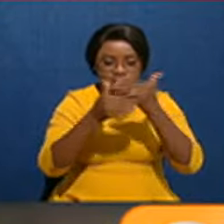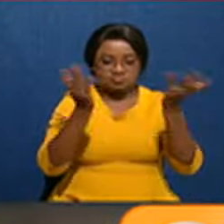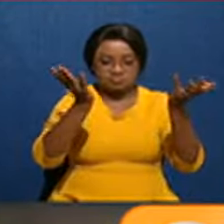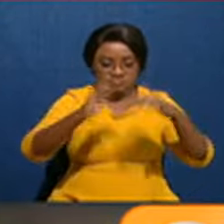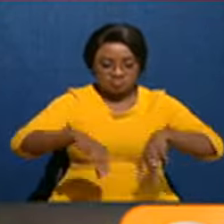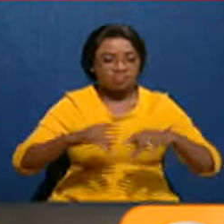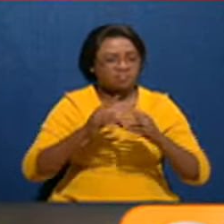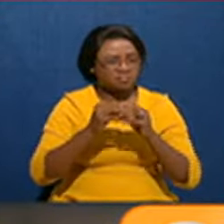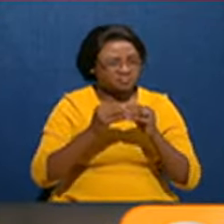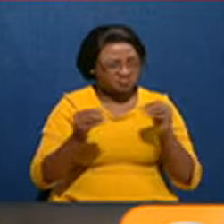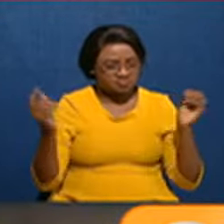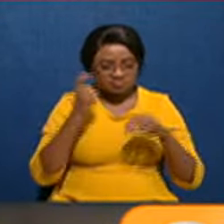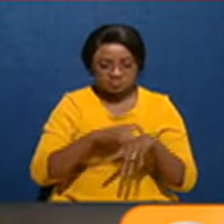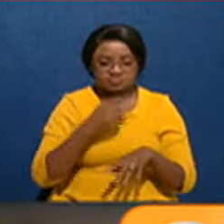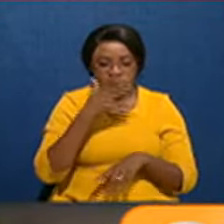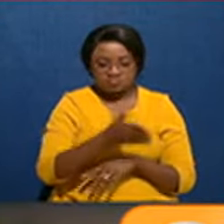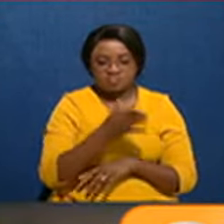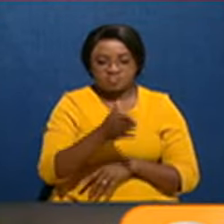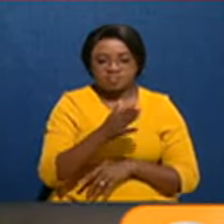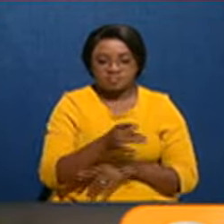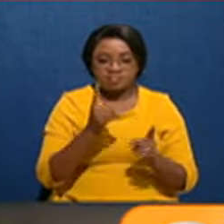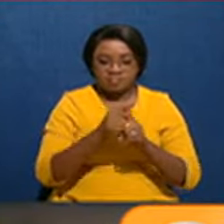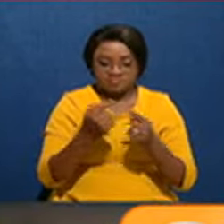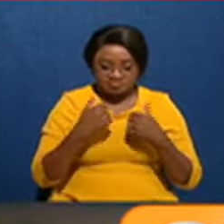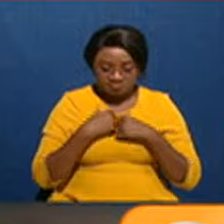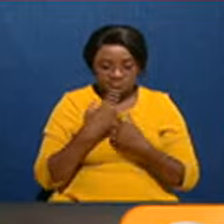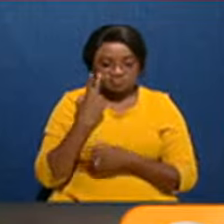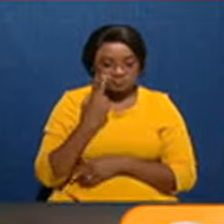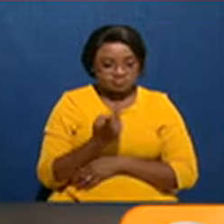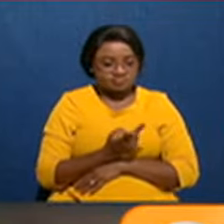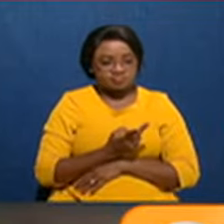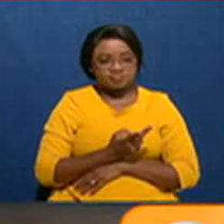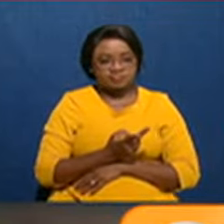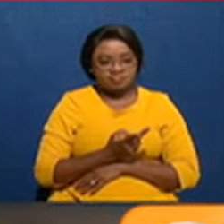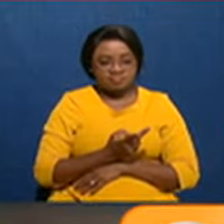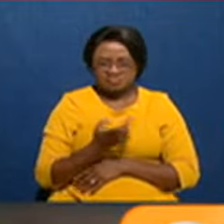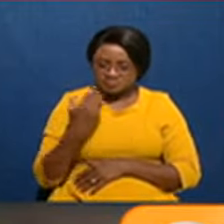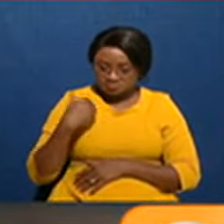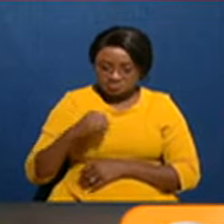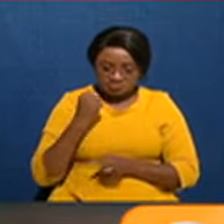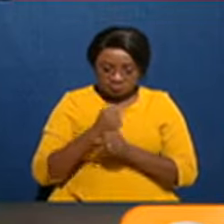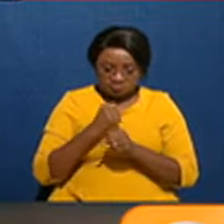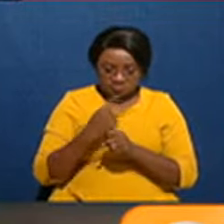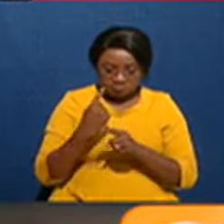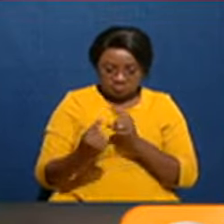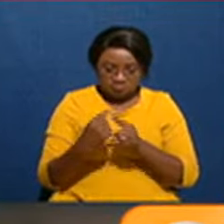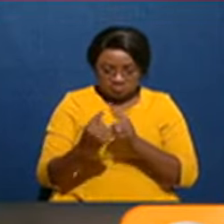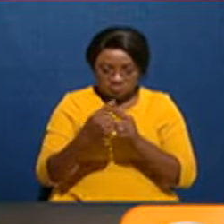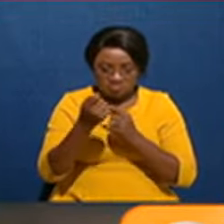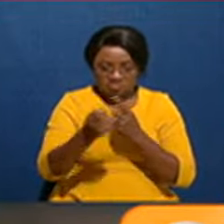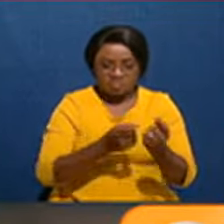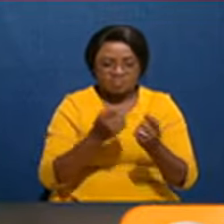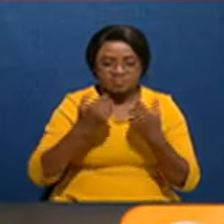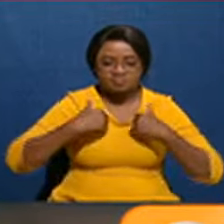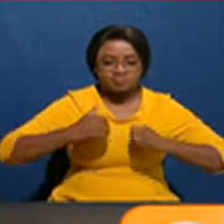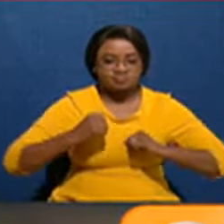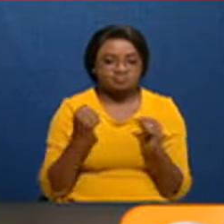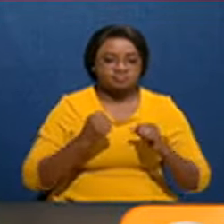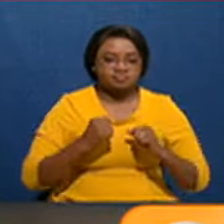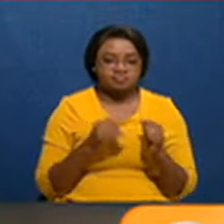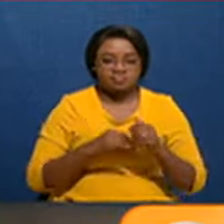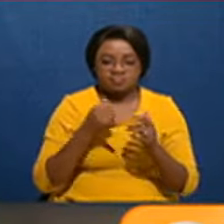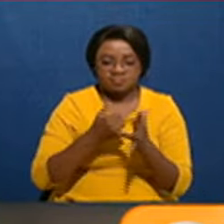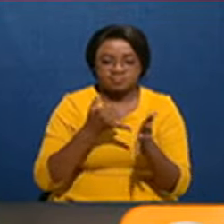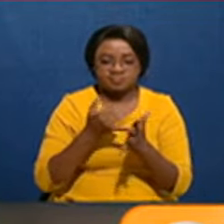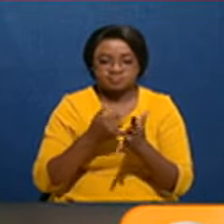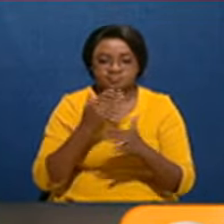from where I sit as a structural engineer who has practiced for a number of years, I was actually privileged to be involved in the design of the